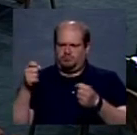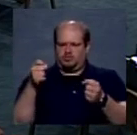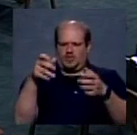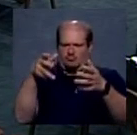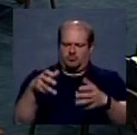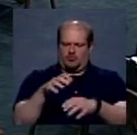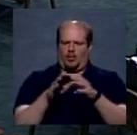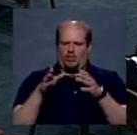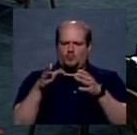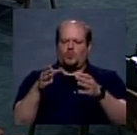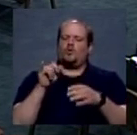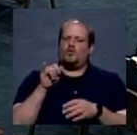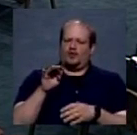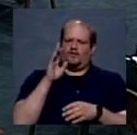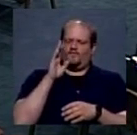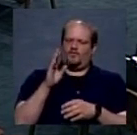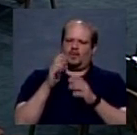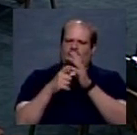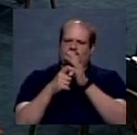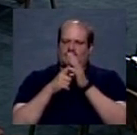and